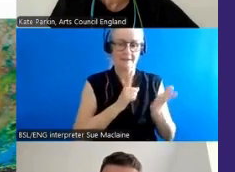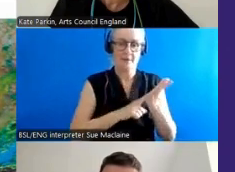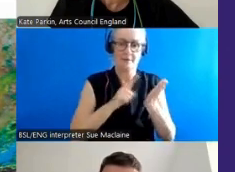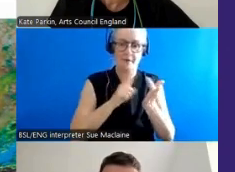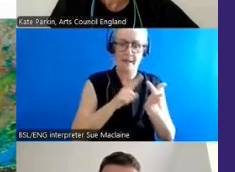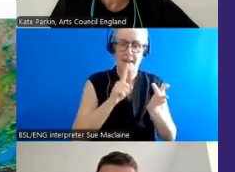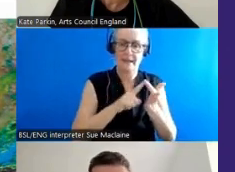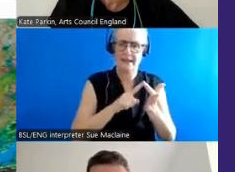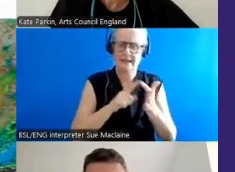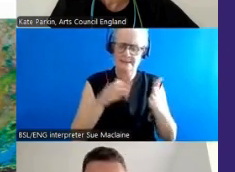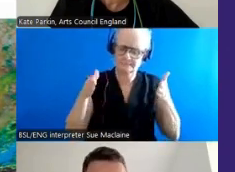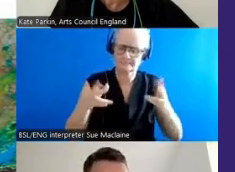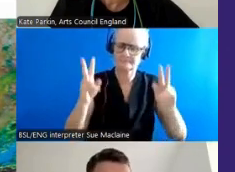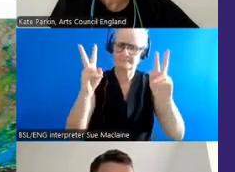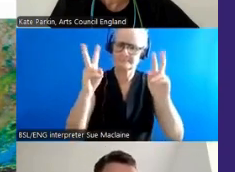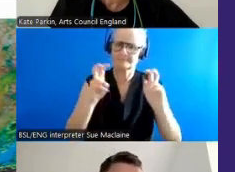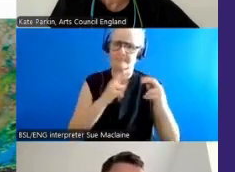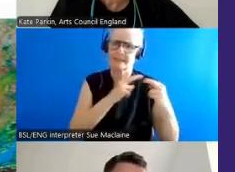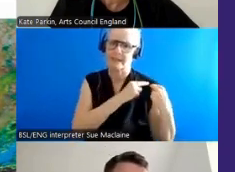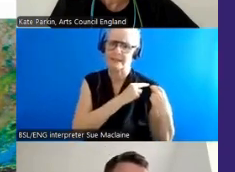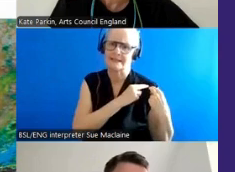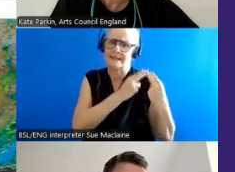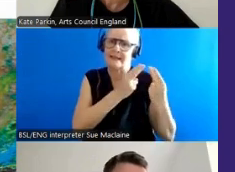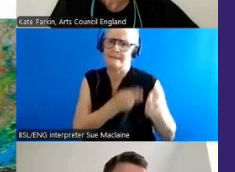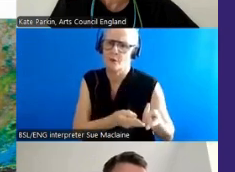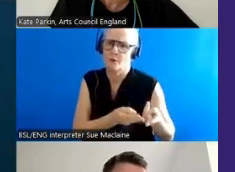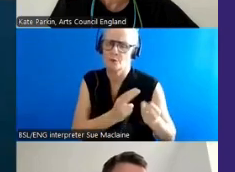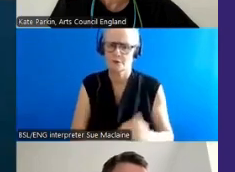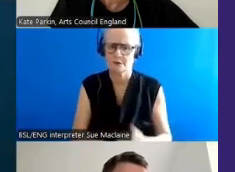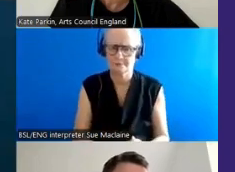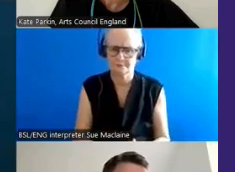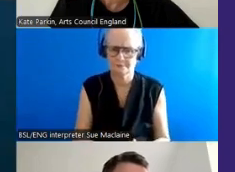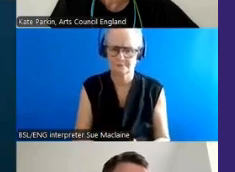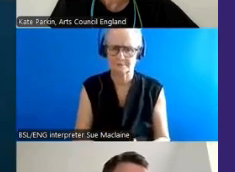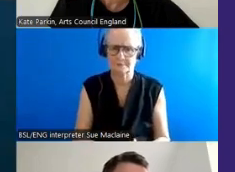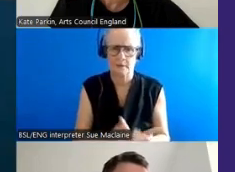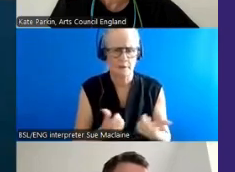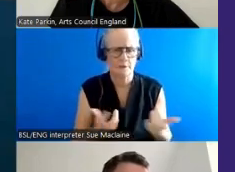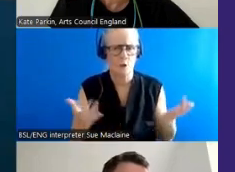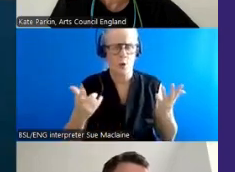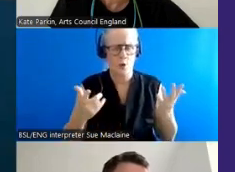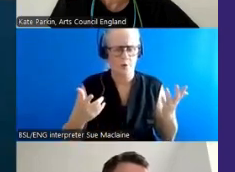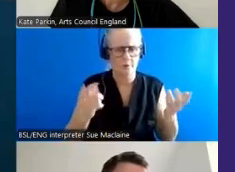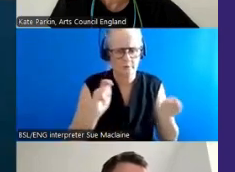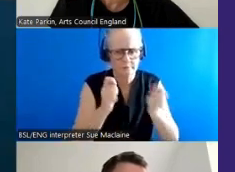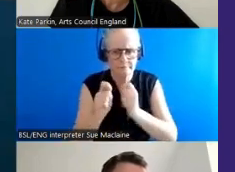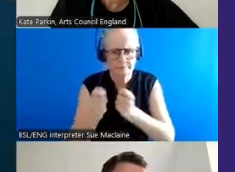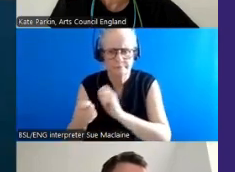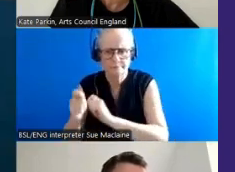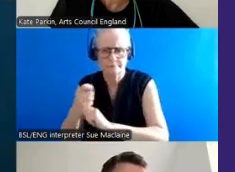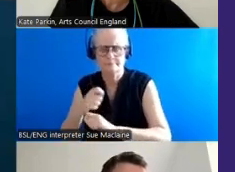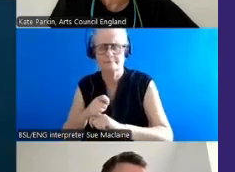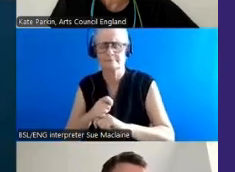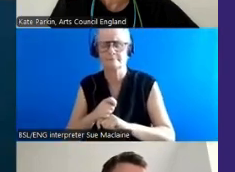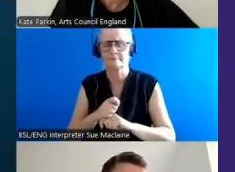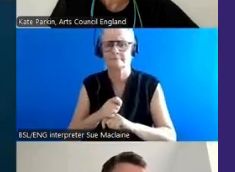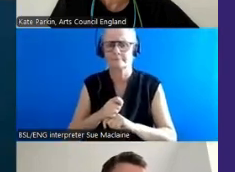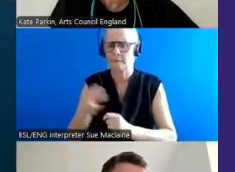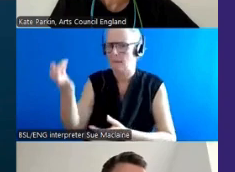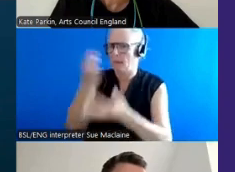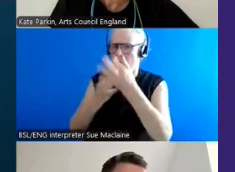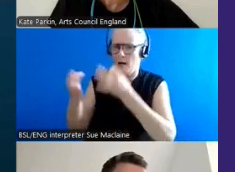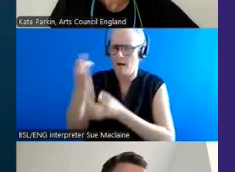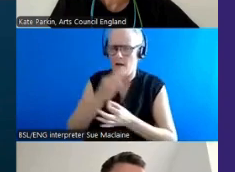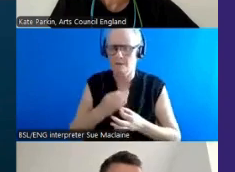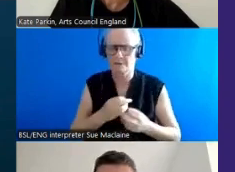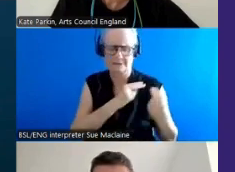devolution, and lots of people are asking lots of questions about it. So we're going to talk to you about what devolution is. We're going to talk to you